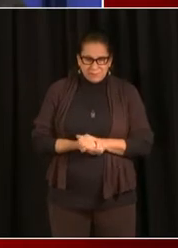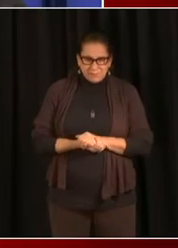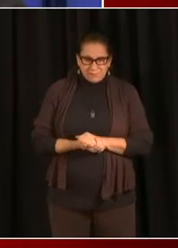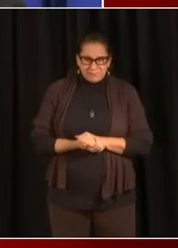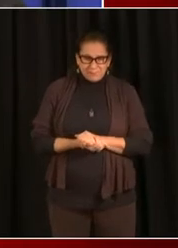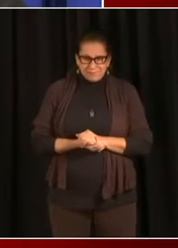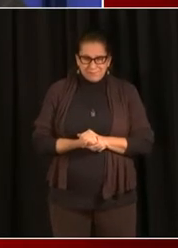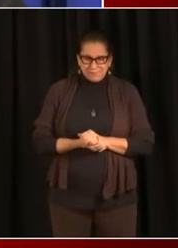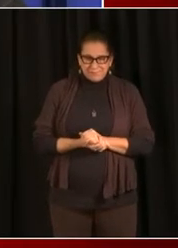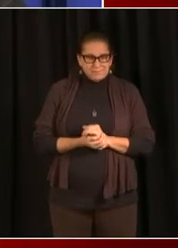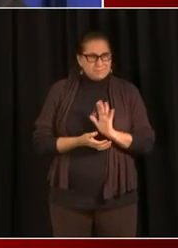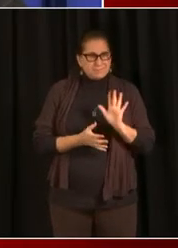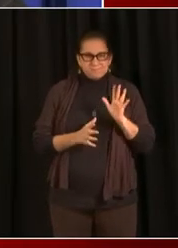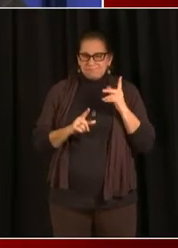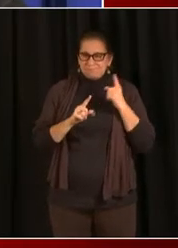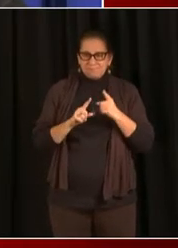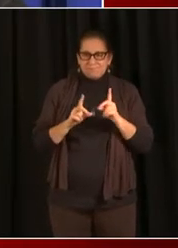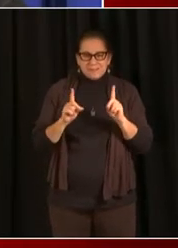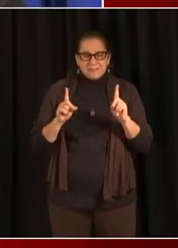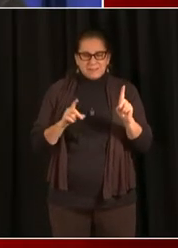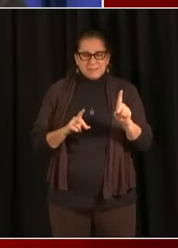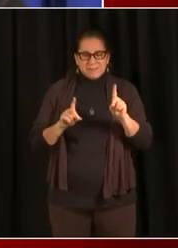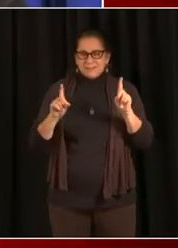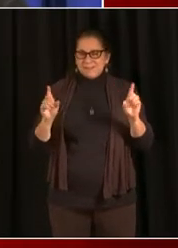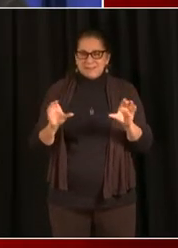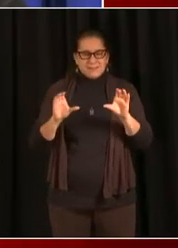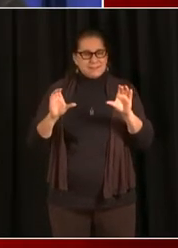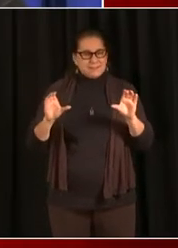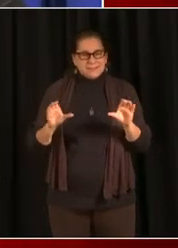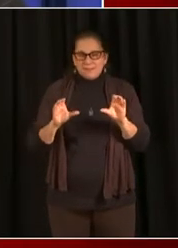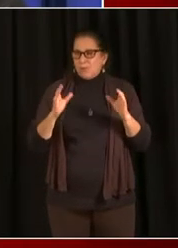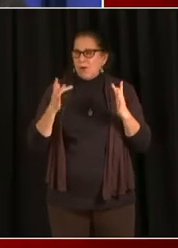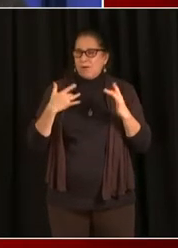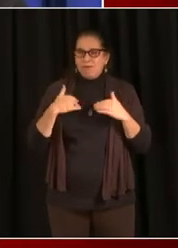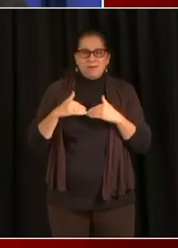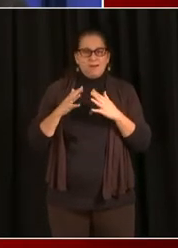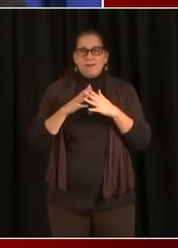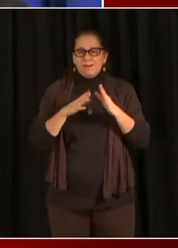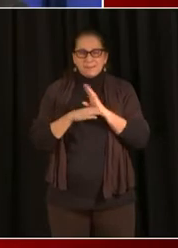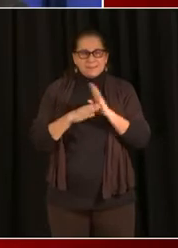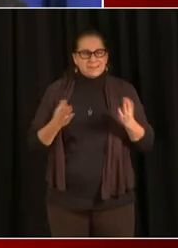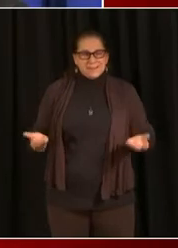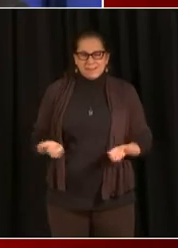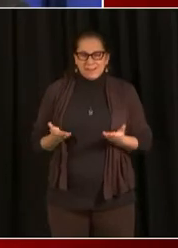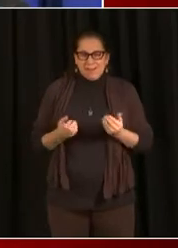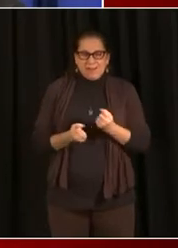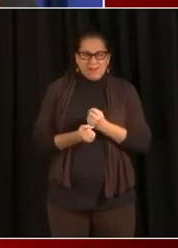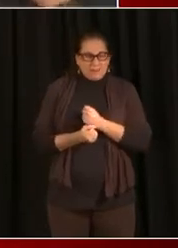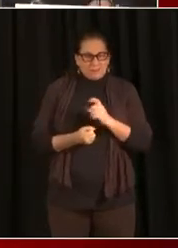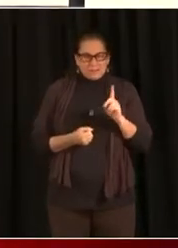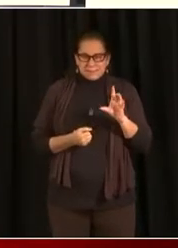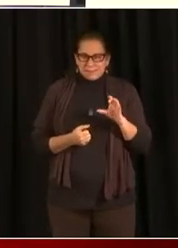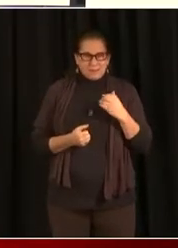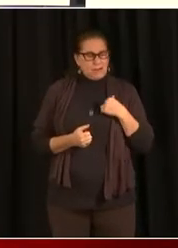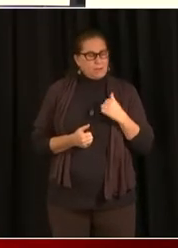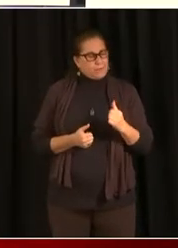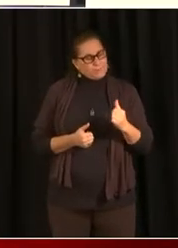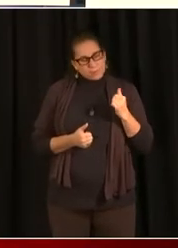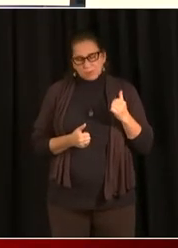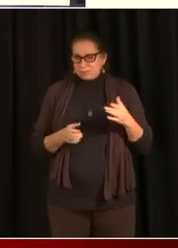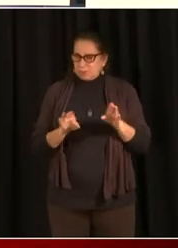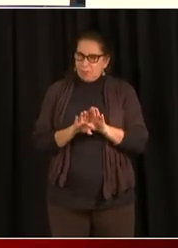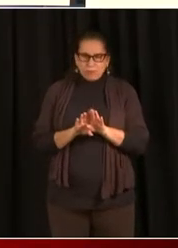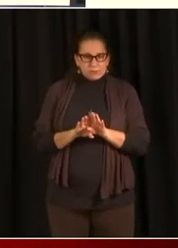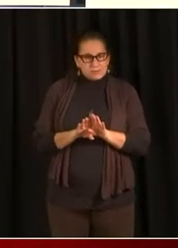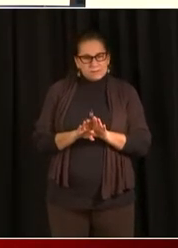And that's, I think, tells you how passion we can imprint to